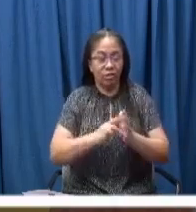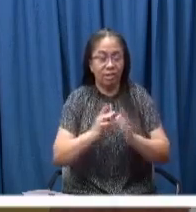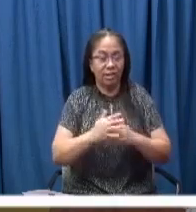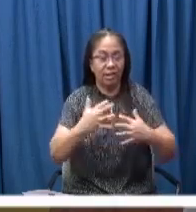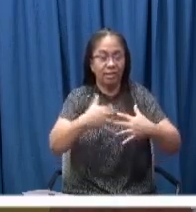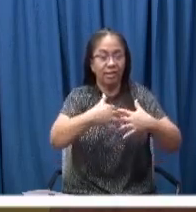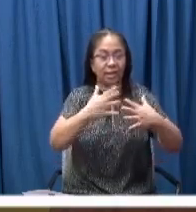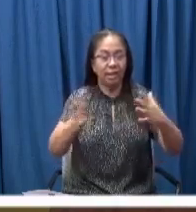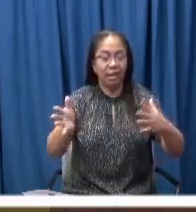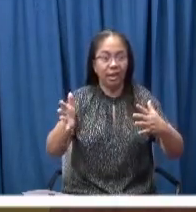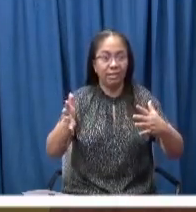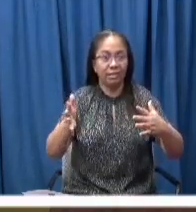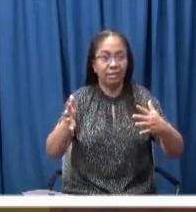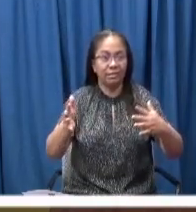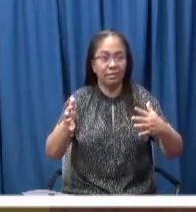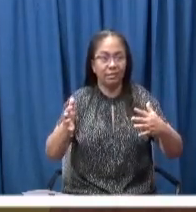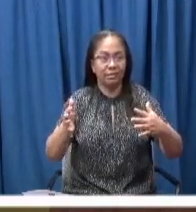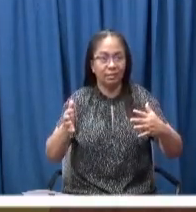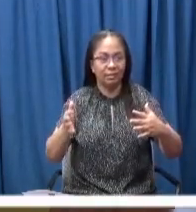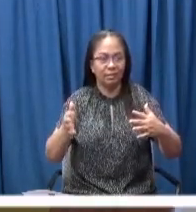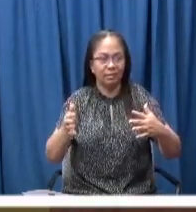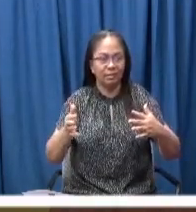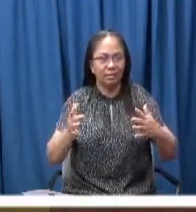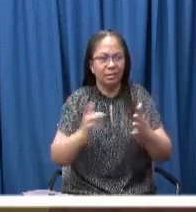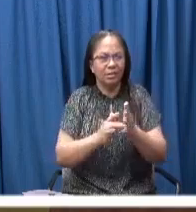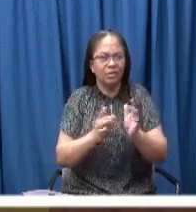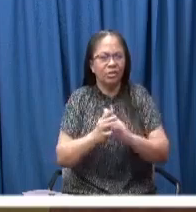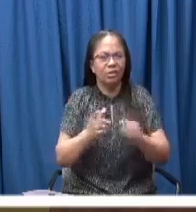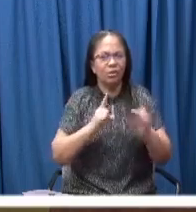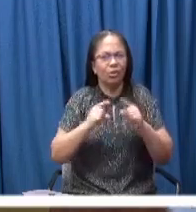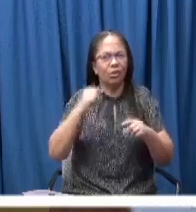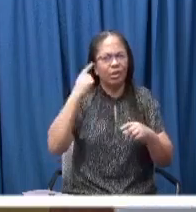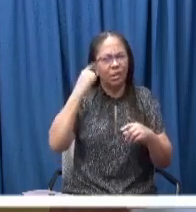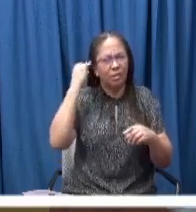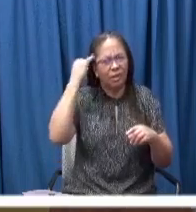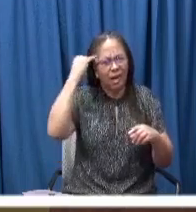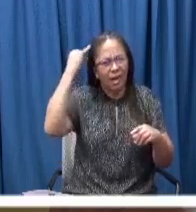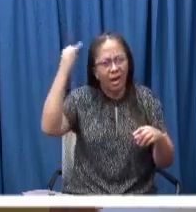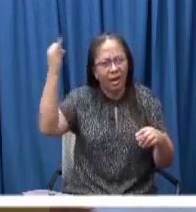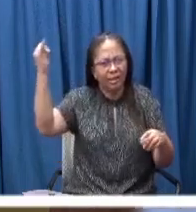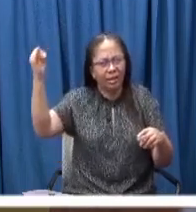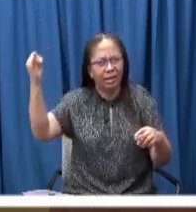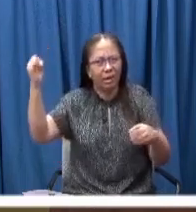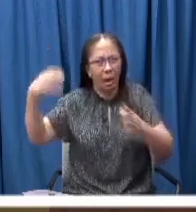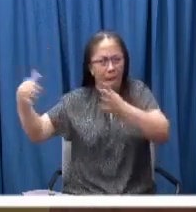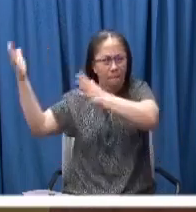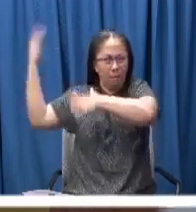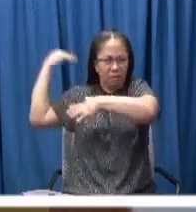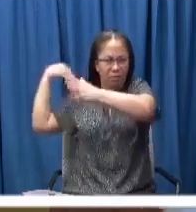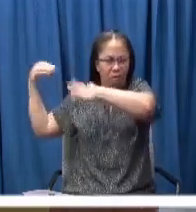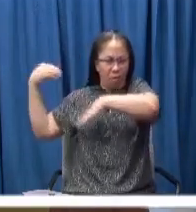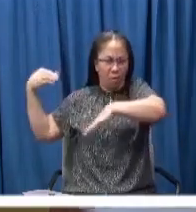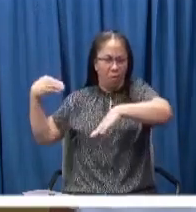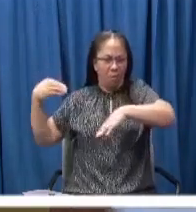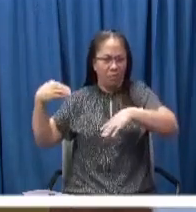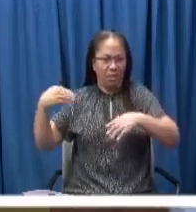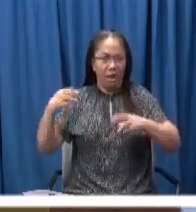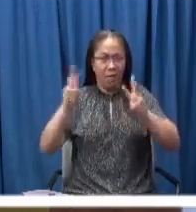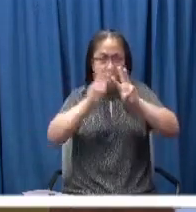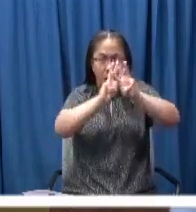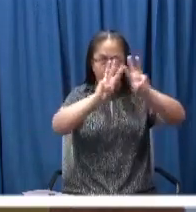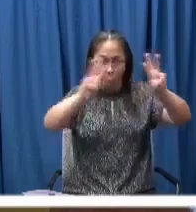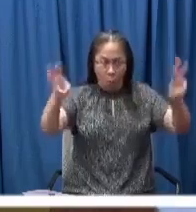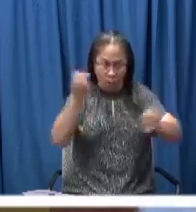image here is an image from his time where you would have a stone-walled place in the middle